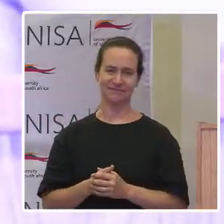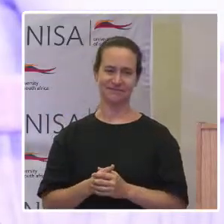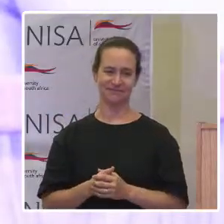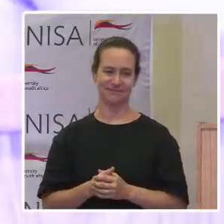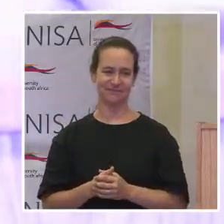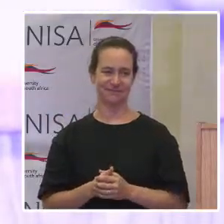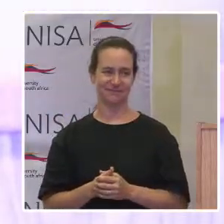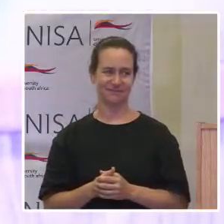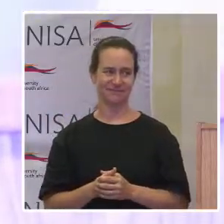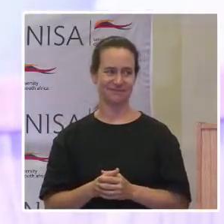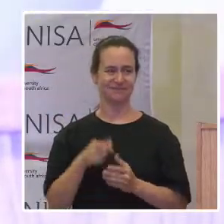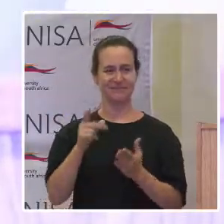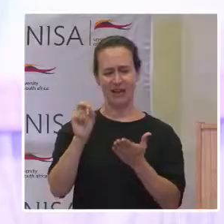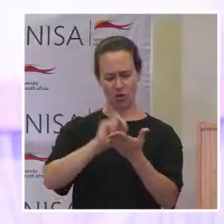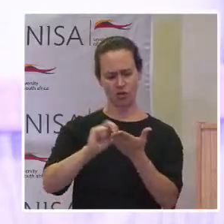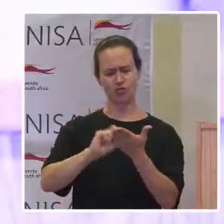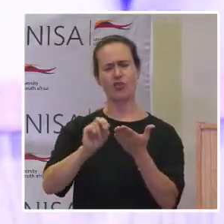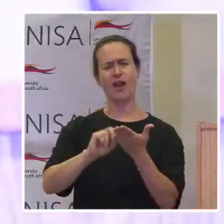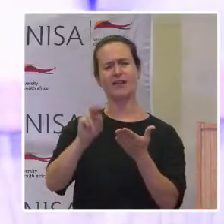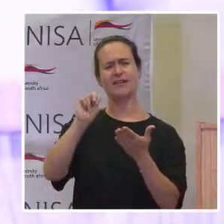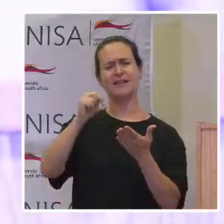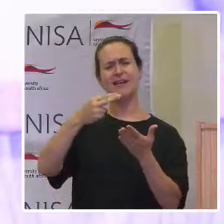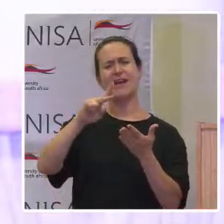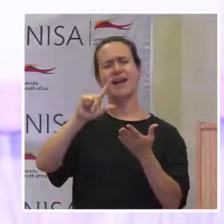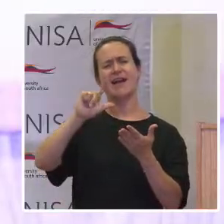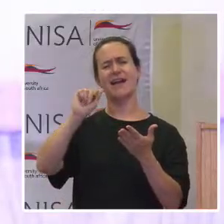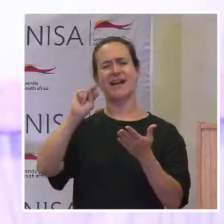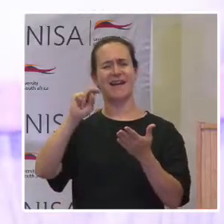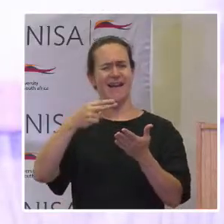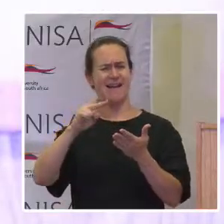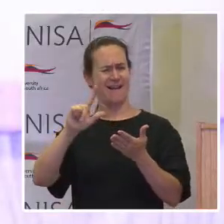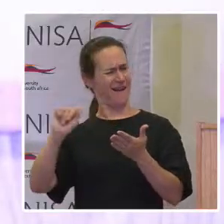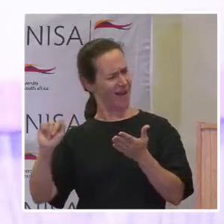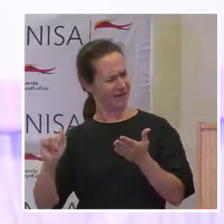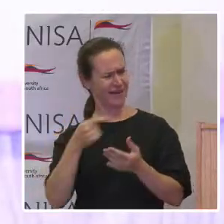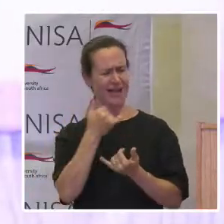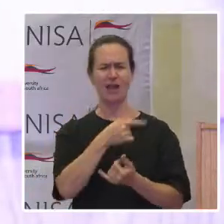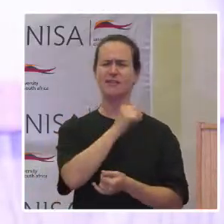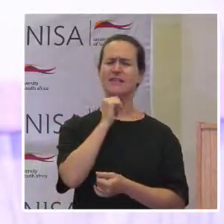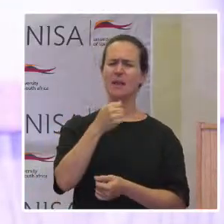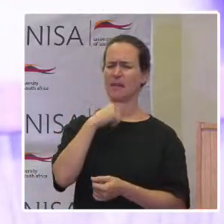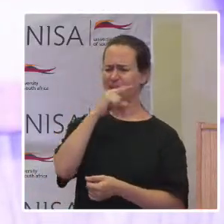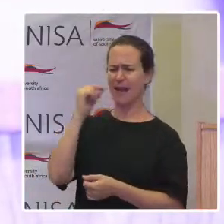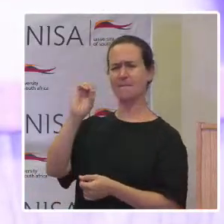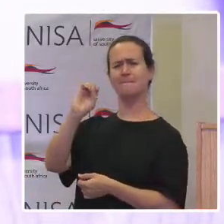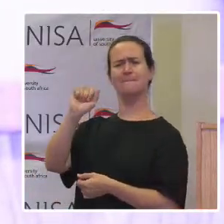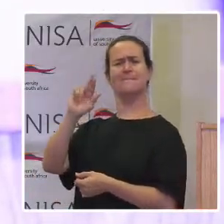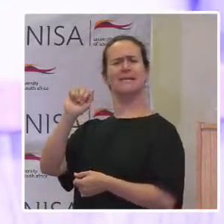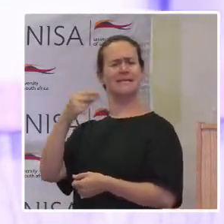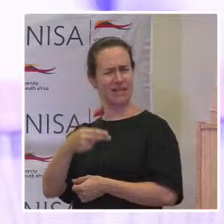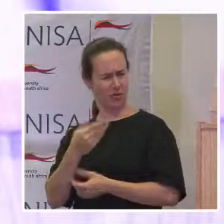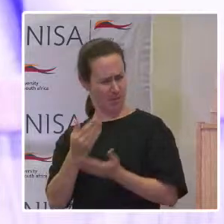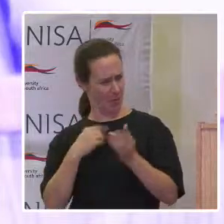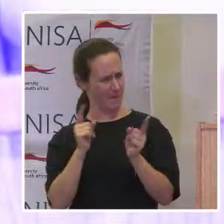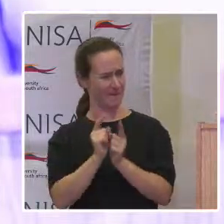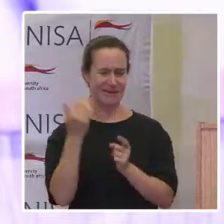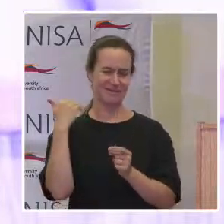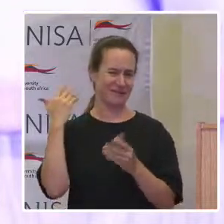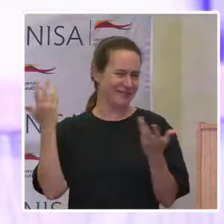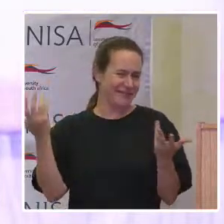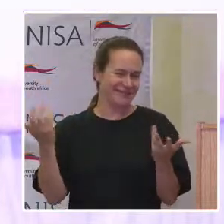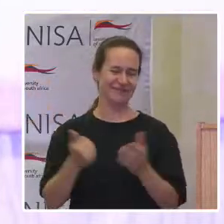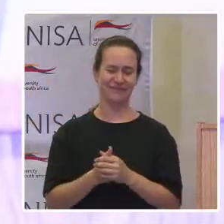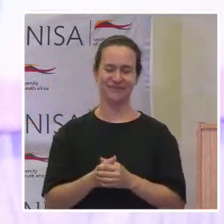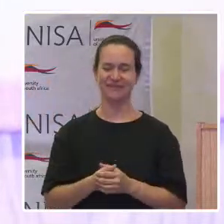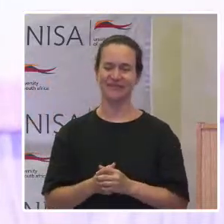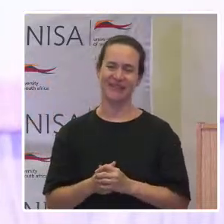Because it's written Tlantla Khatebe, and now he's coming here and say, yes, Sarah. No, don't worry,